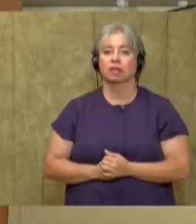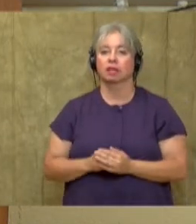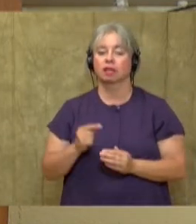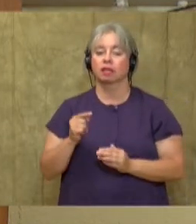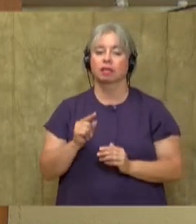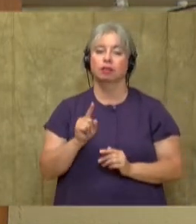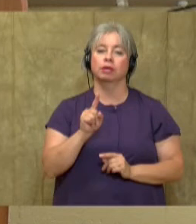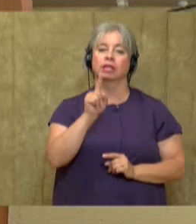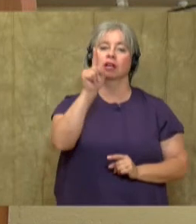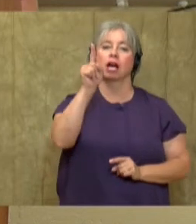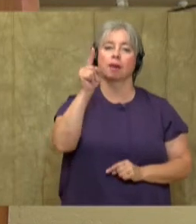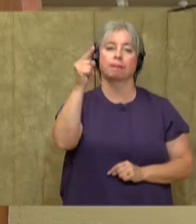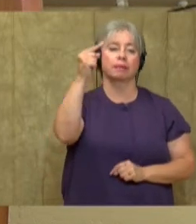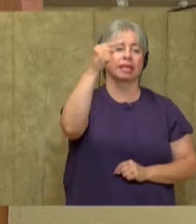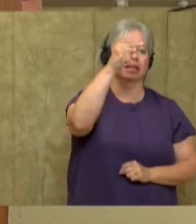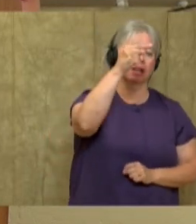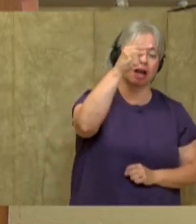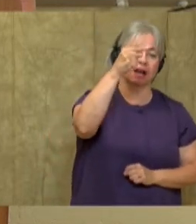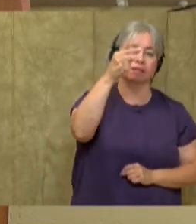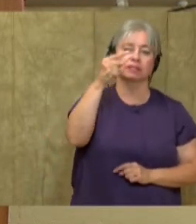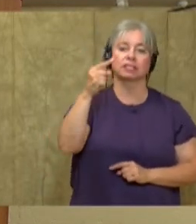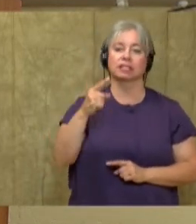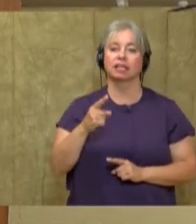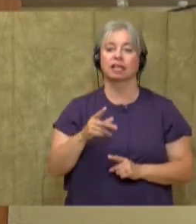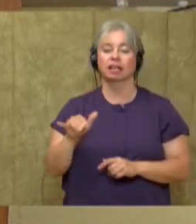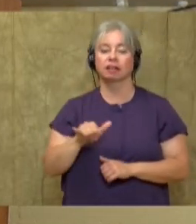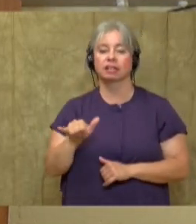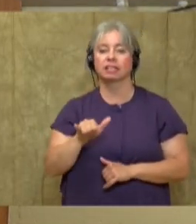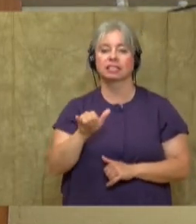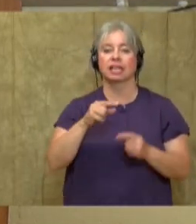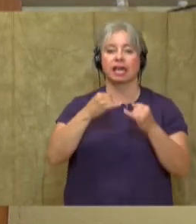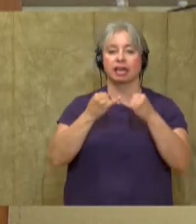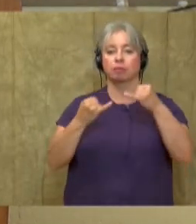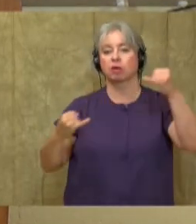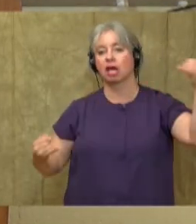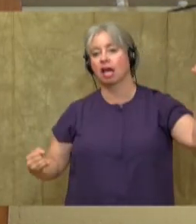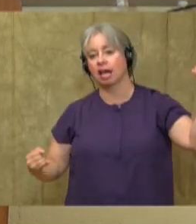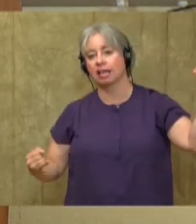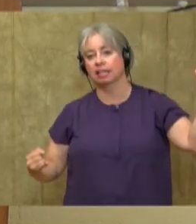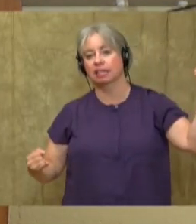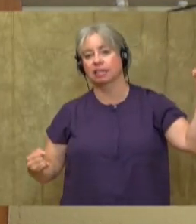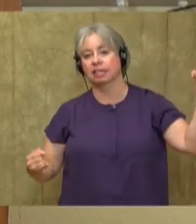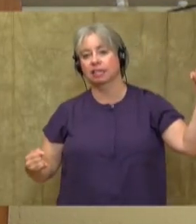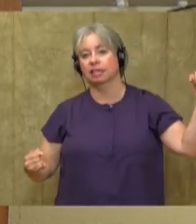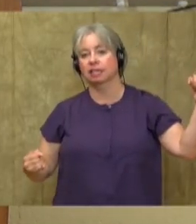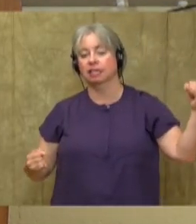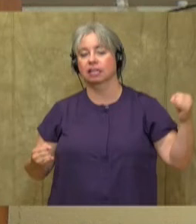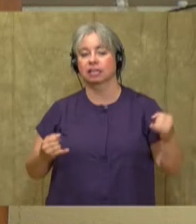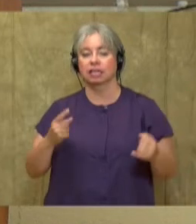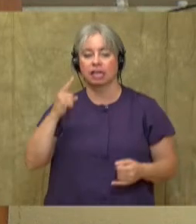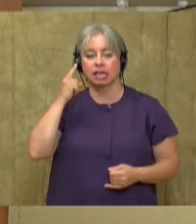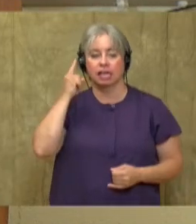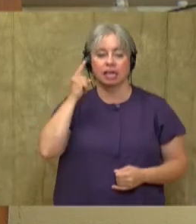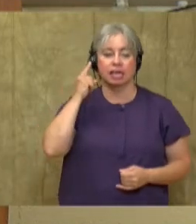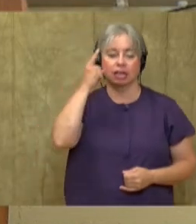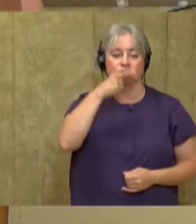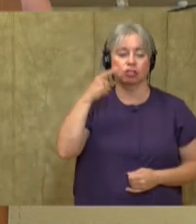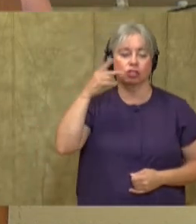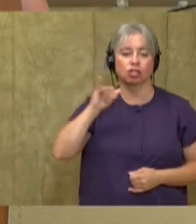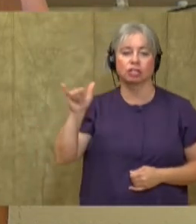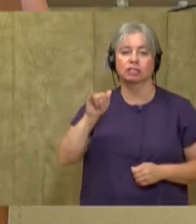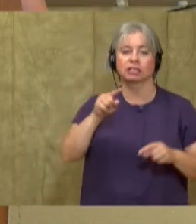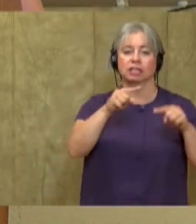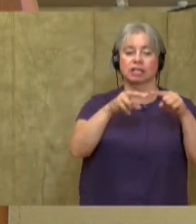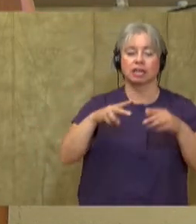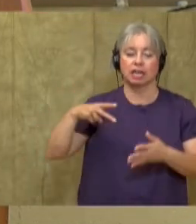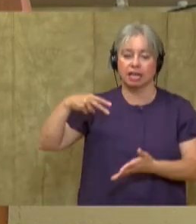up and left, and it would give me my same slope. It ends up looking like a staircase. A lot of times my students say